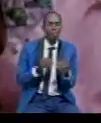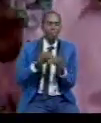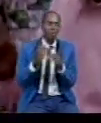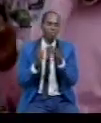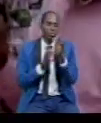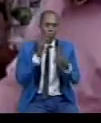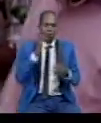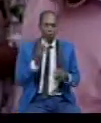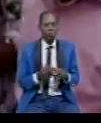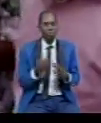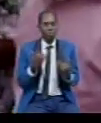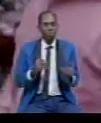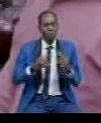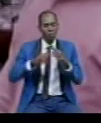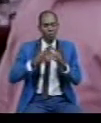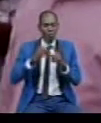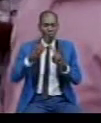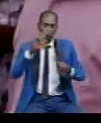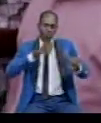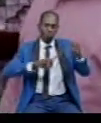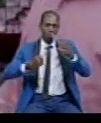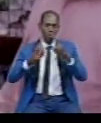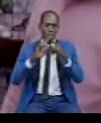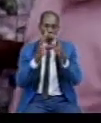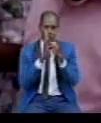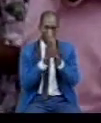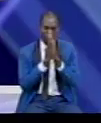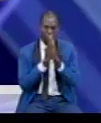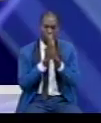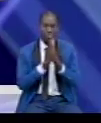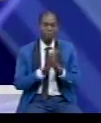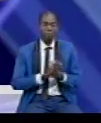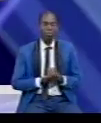name. Open your mouth and talk to the Lord in prayer.